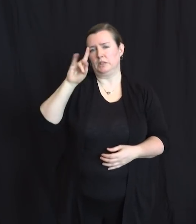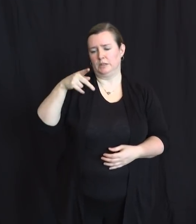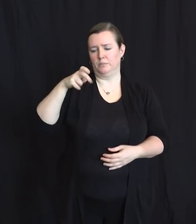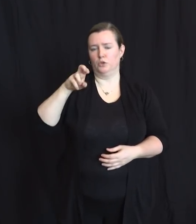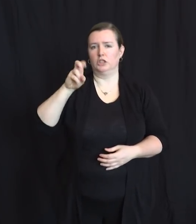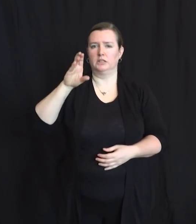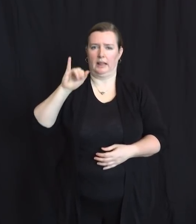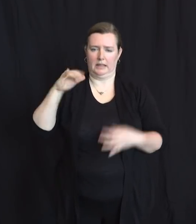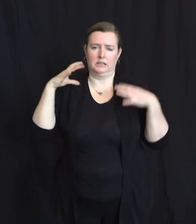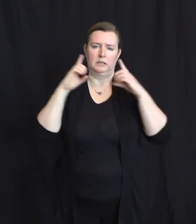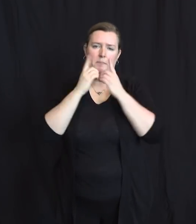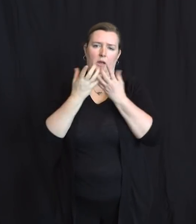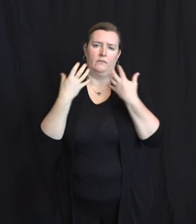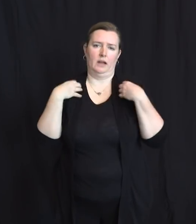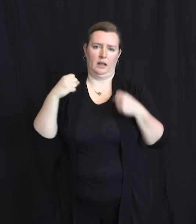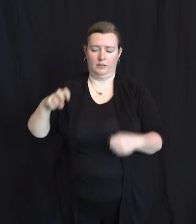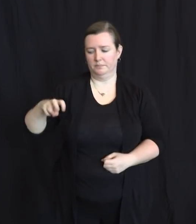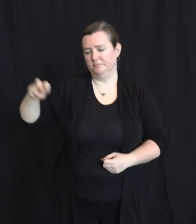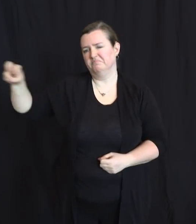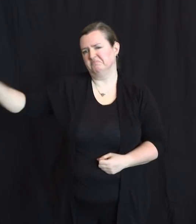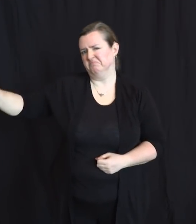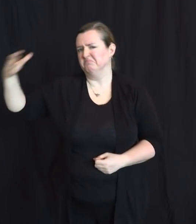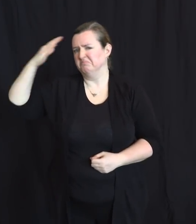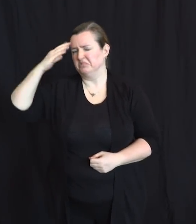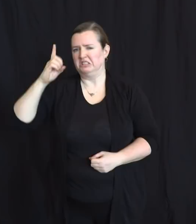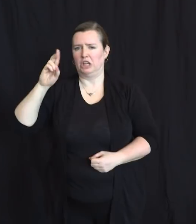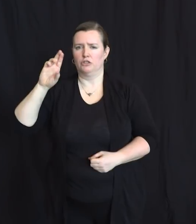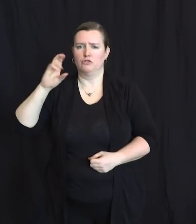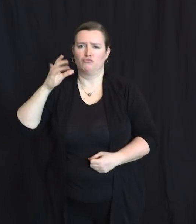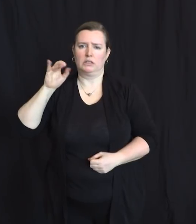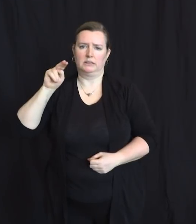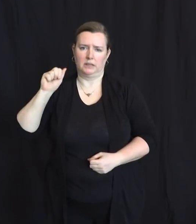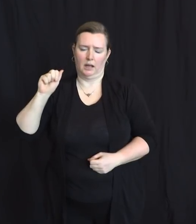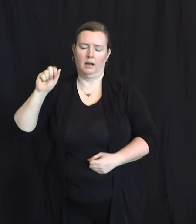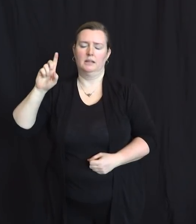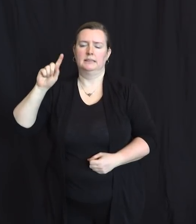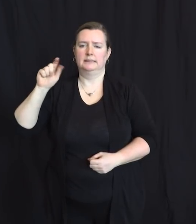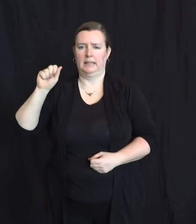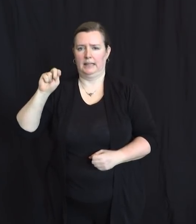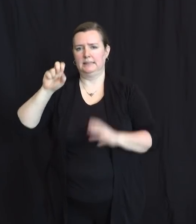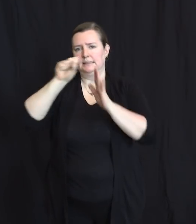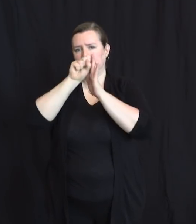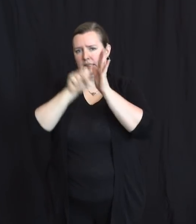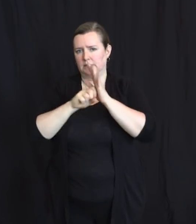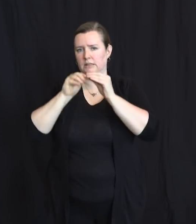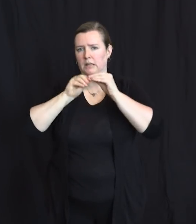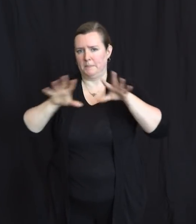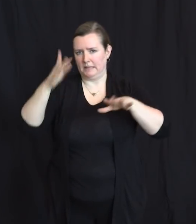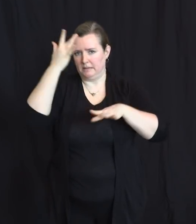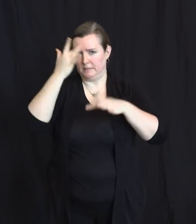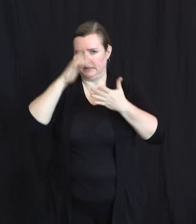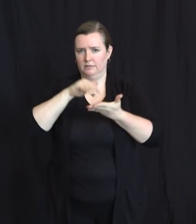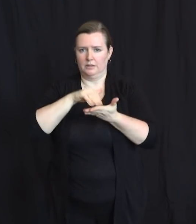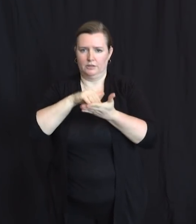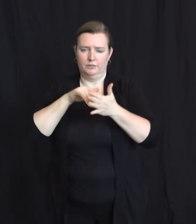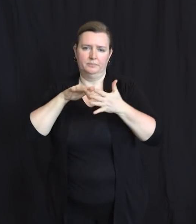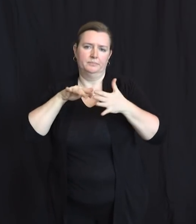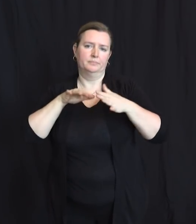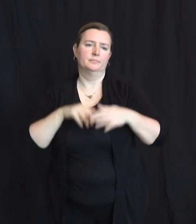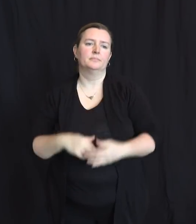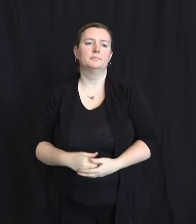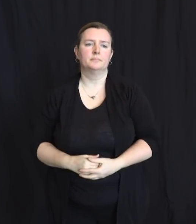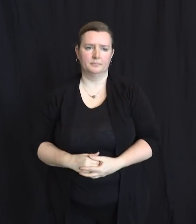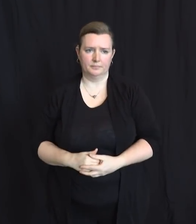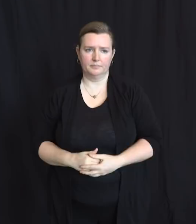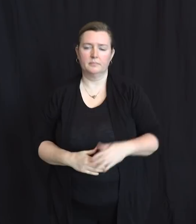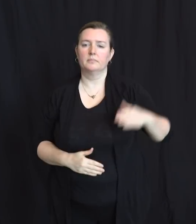right, another person who needs no introduction, our state's epidemiologist, Dr. Christina Tan. Thank you, ladies. To my immediate left,